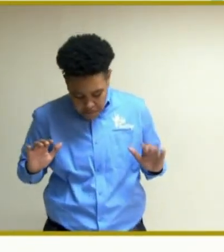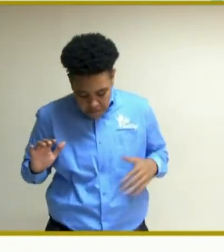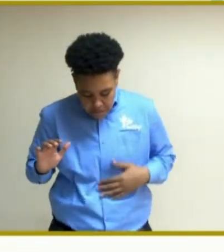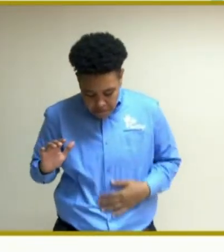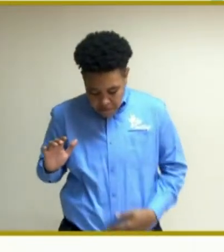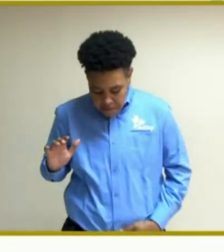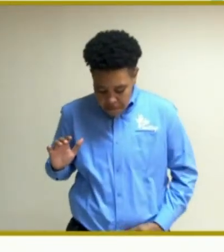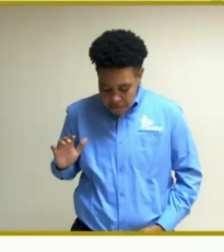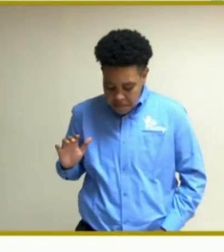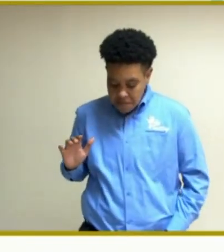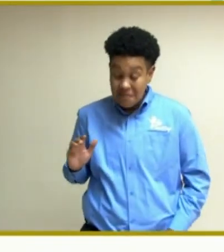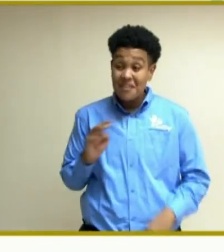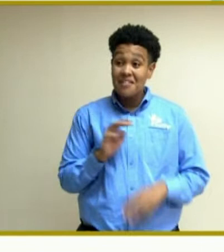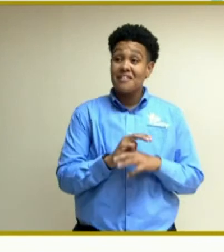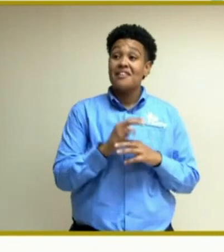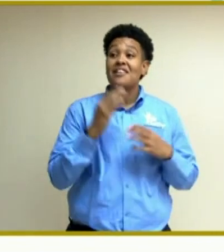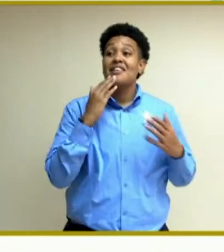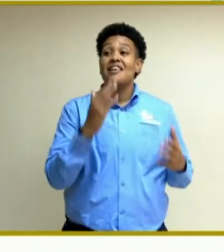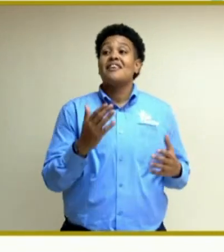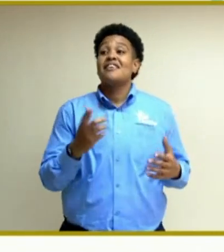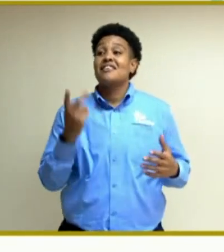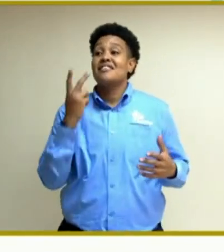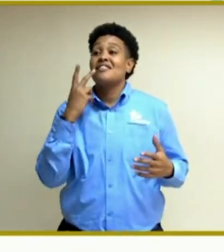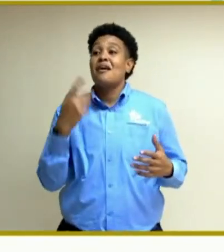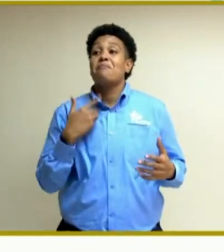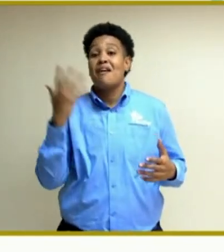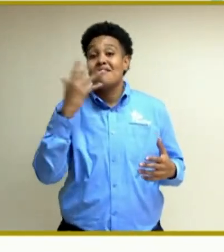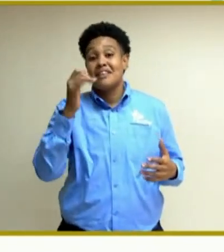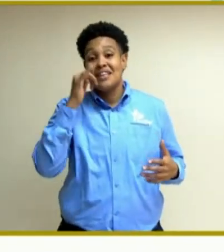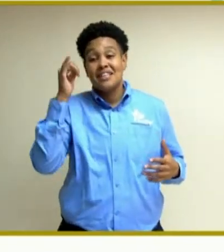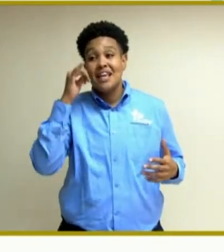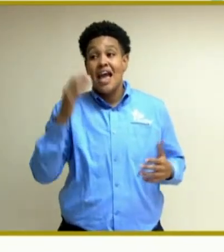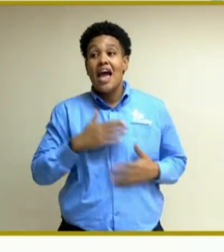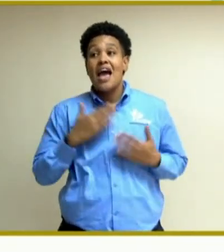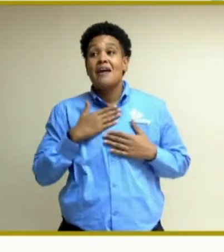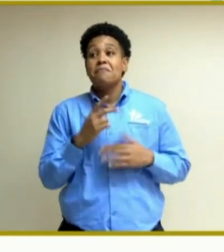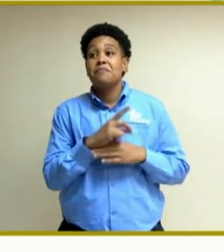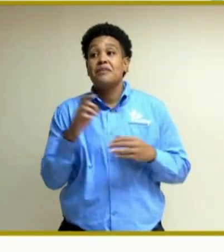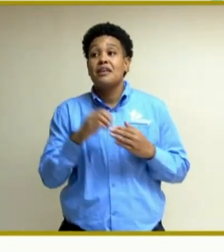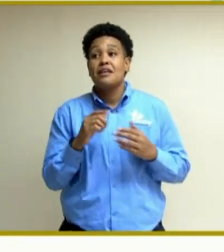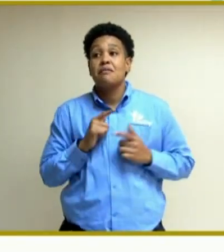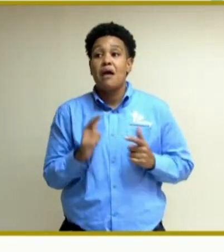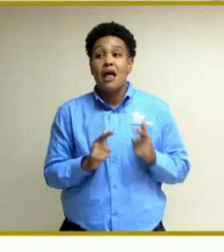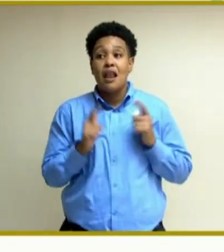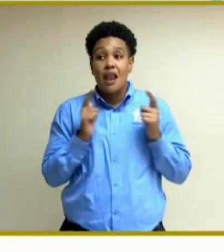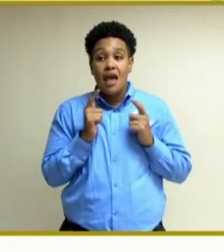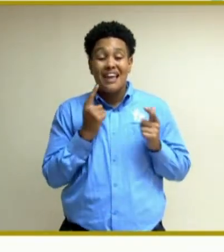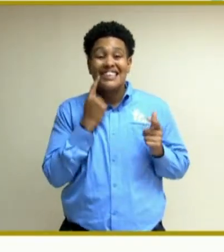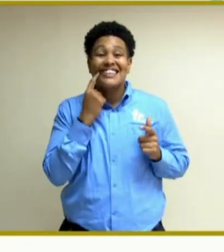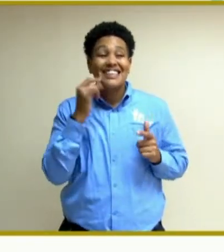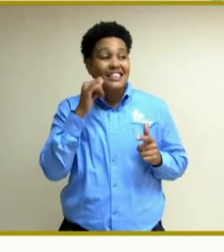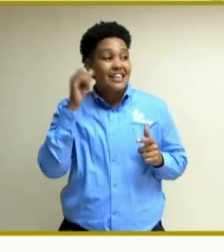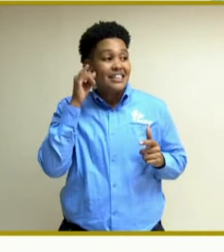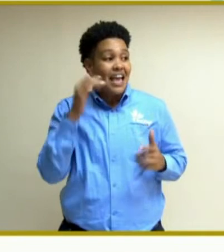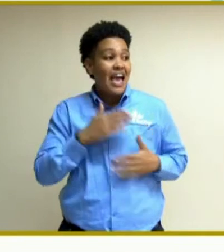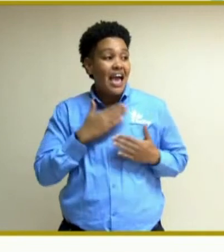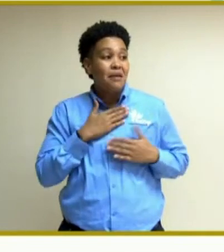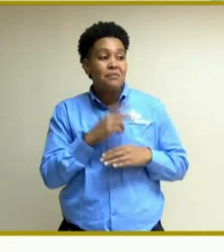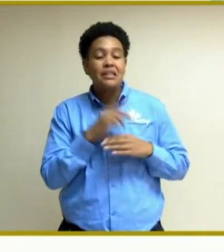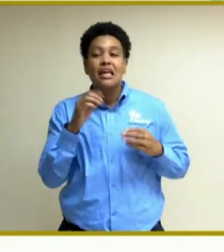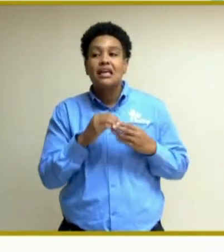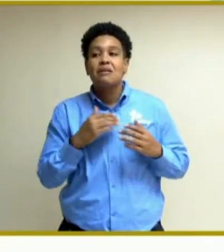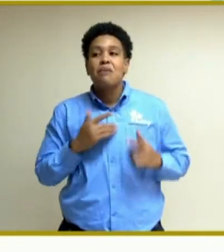as you saw my face yesterday, it must have been one of the happiest days in my life. Okay. No, seriously, to know that